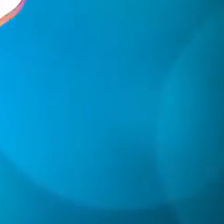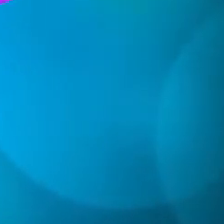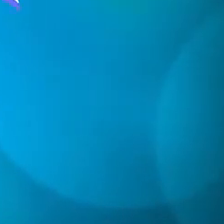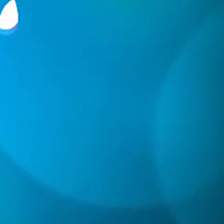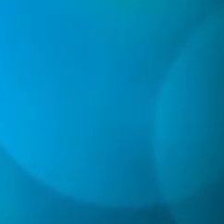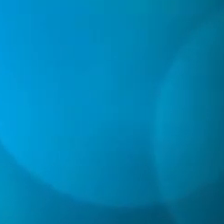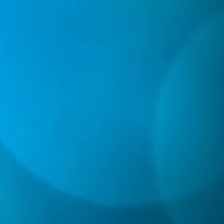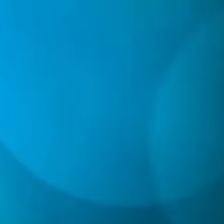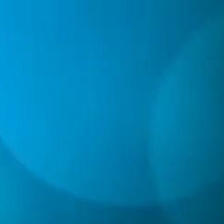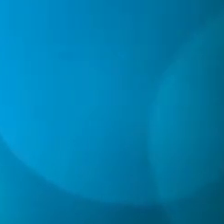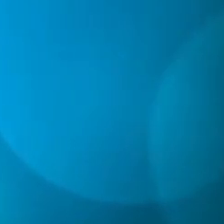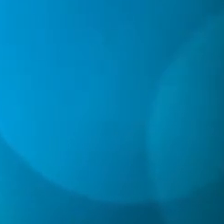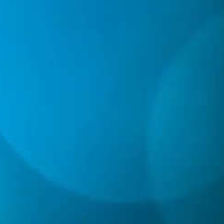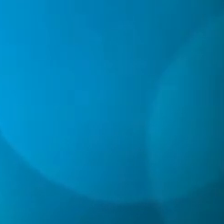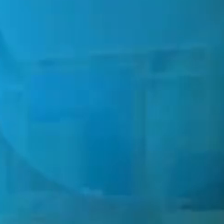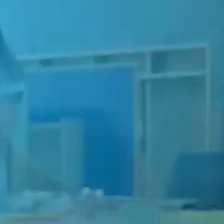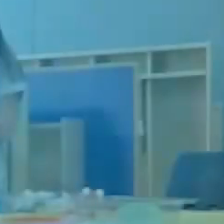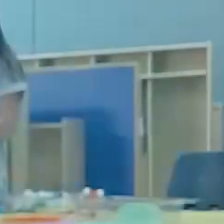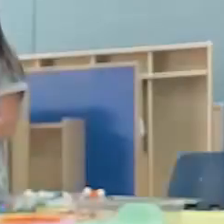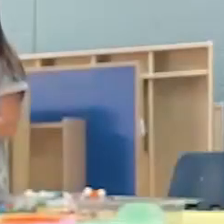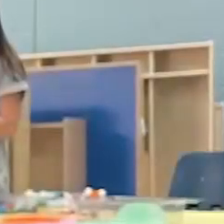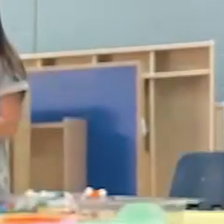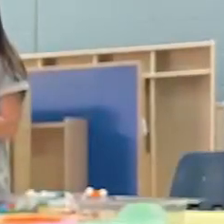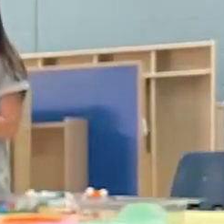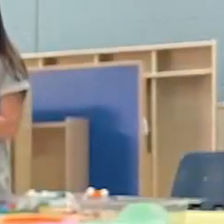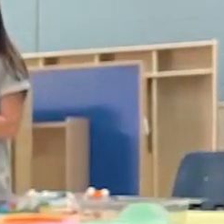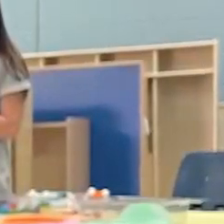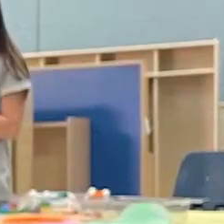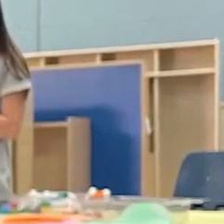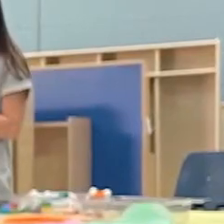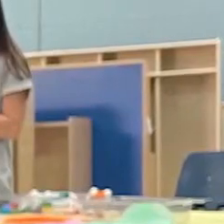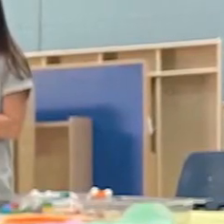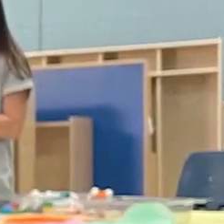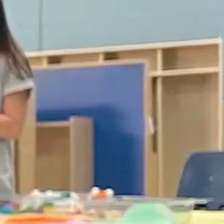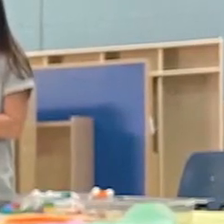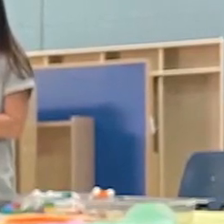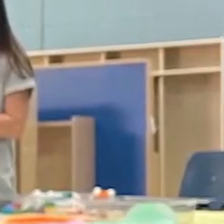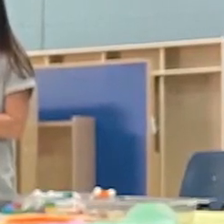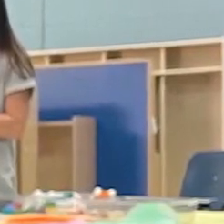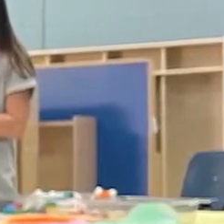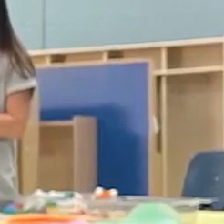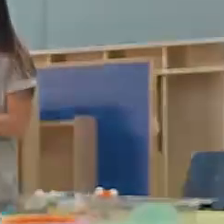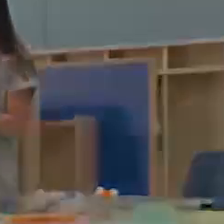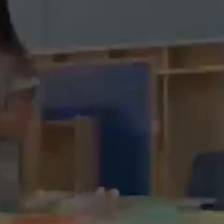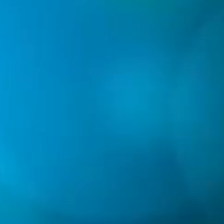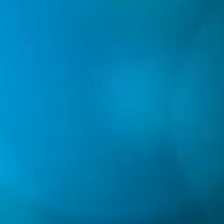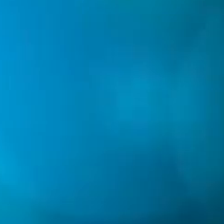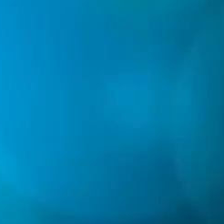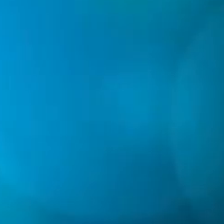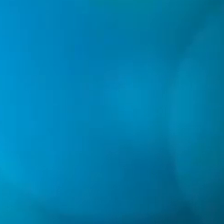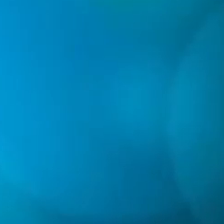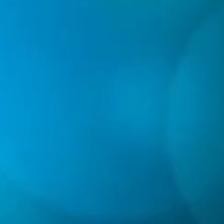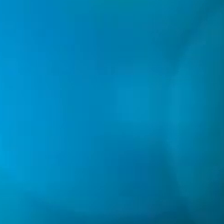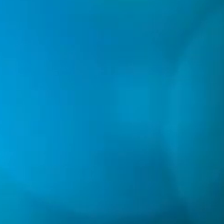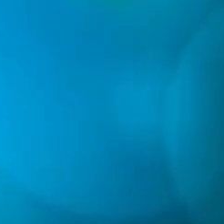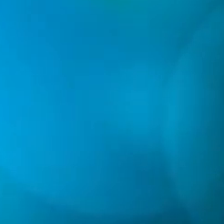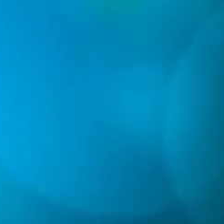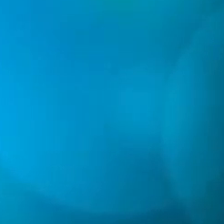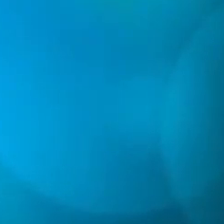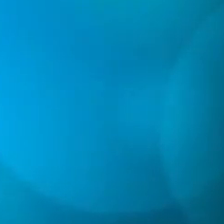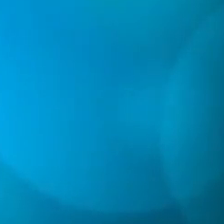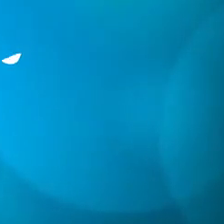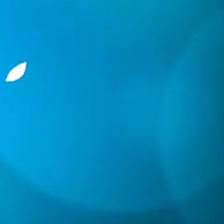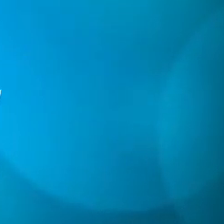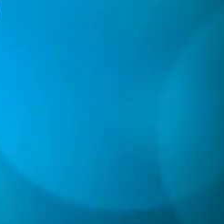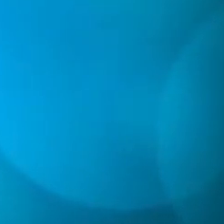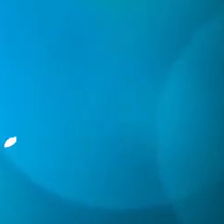enables us to provide these educational, therapeutic, and respite care programs. Rise up today and make a difference. Wood County Society